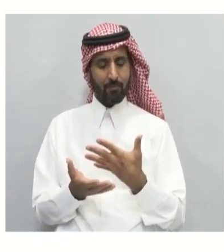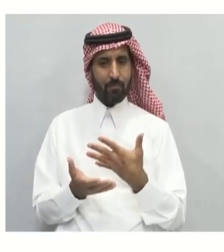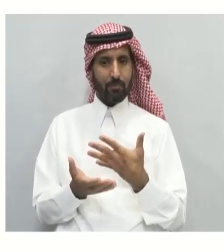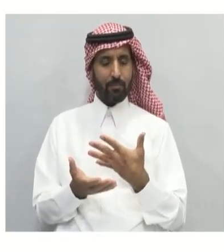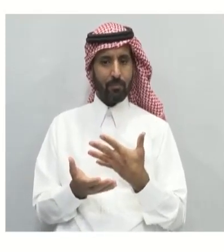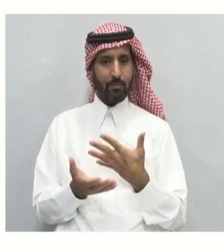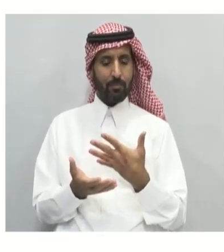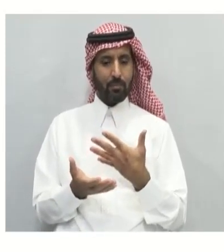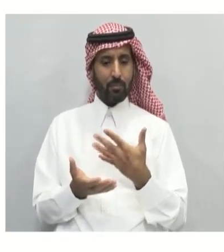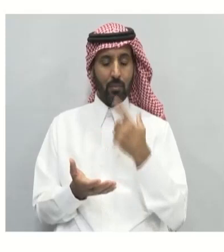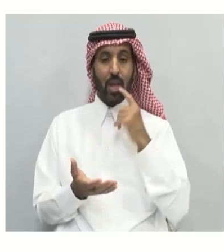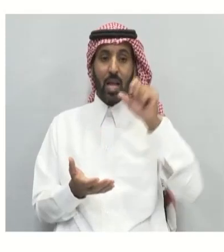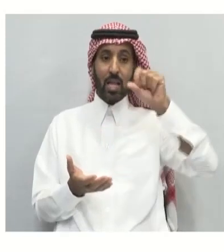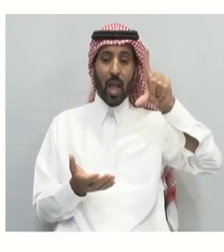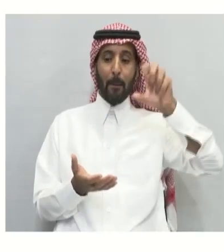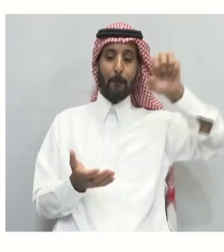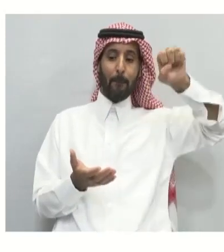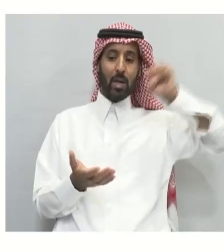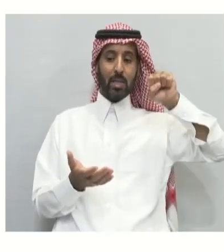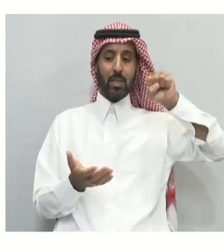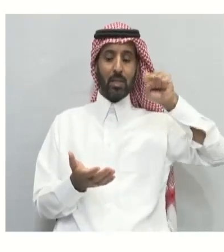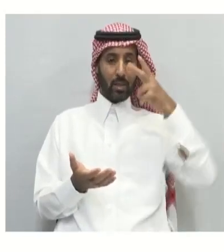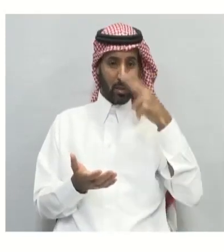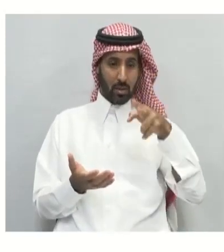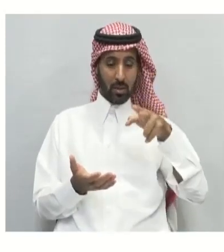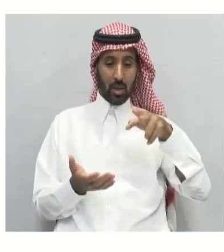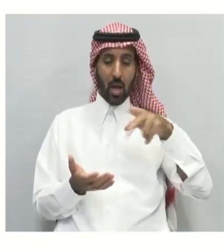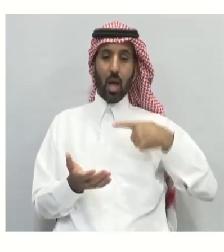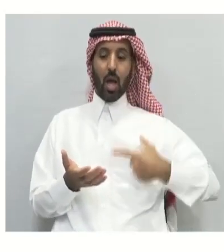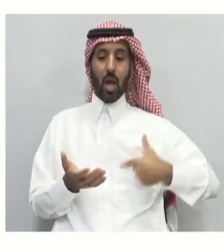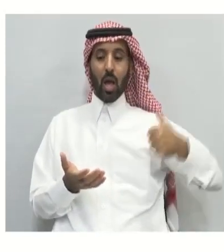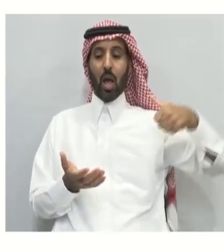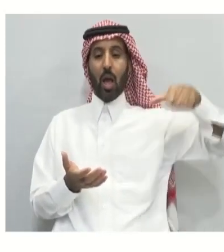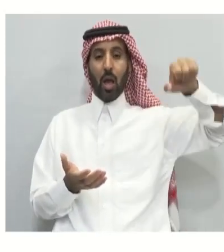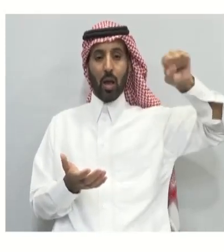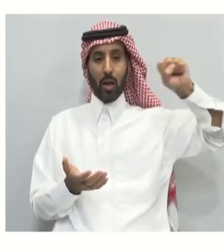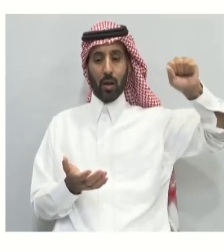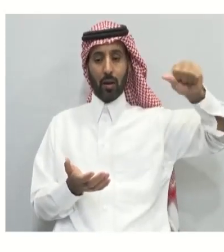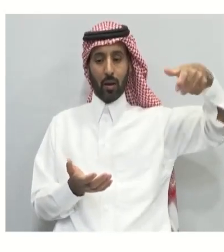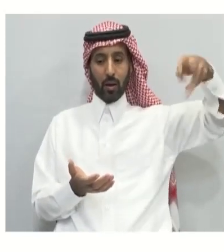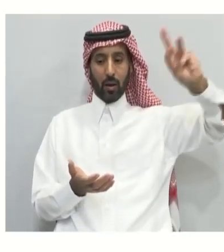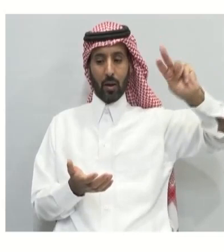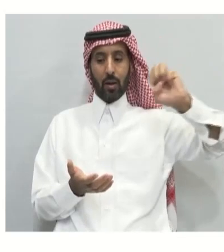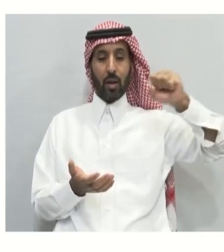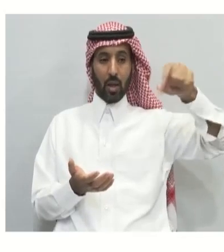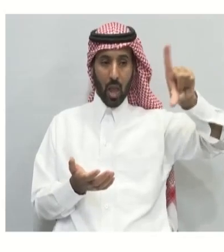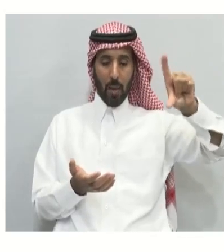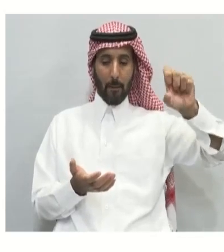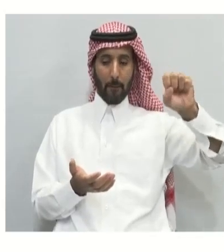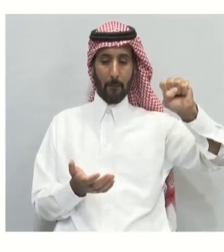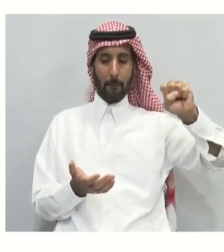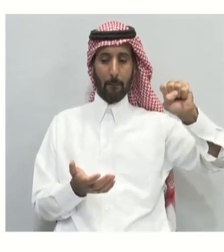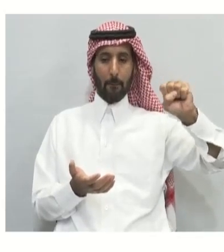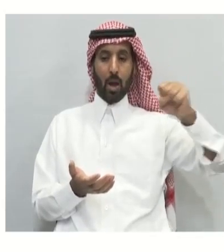actually the capital S. Check capitalization. His name, Sam, capital S.